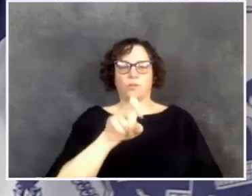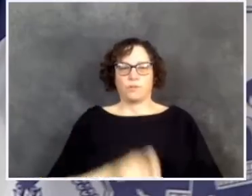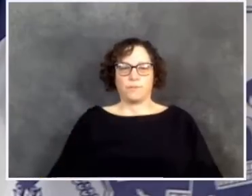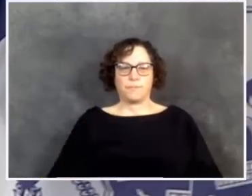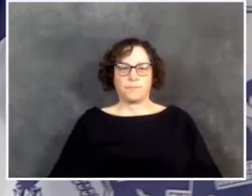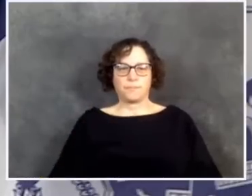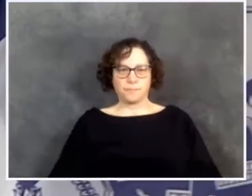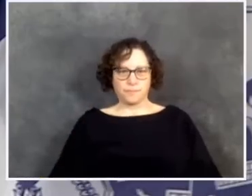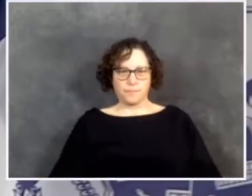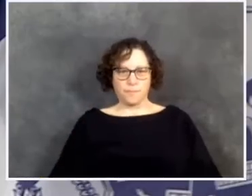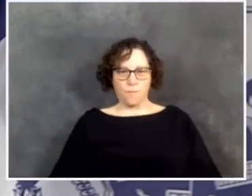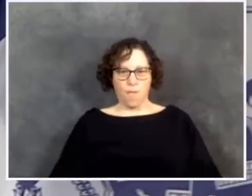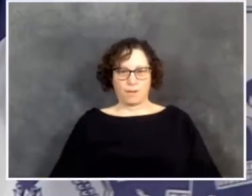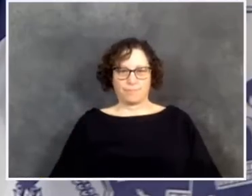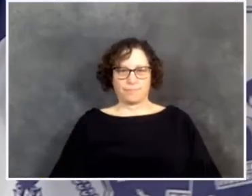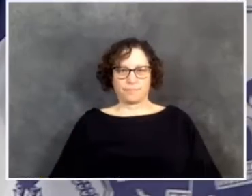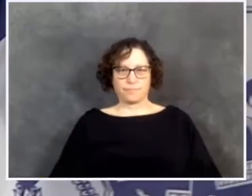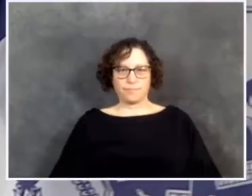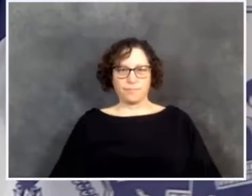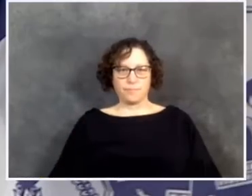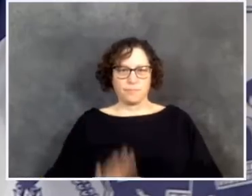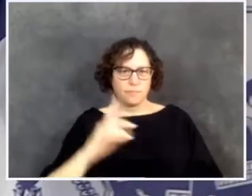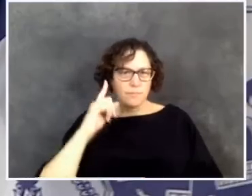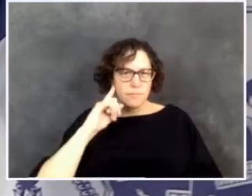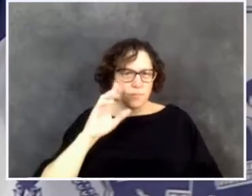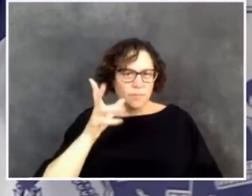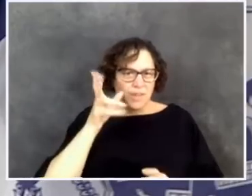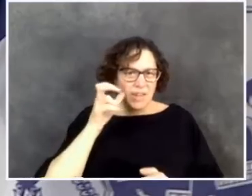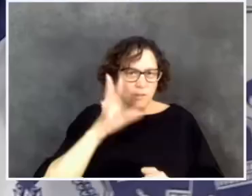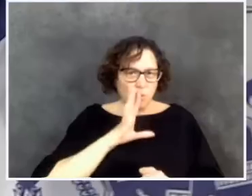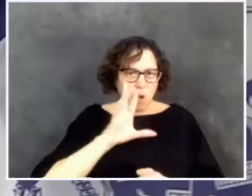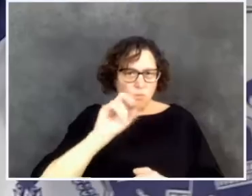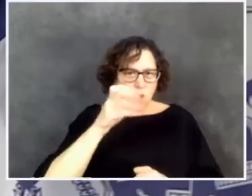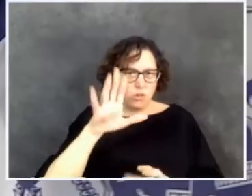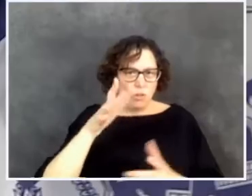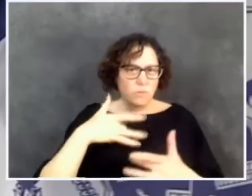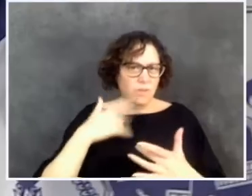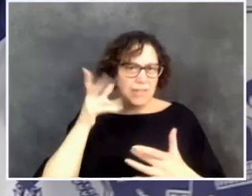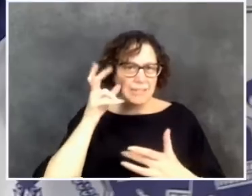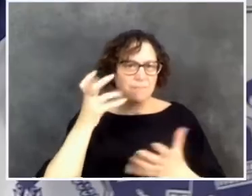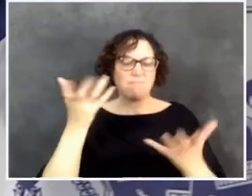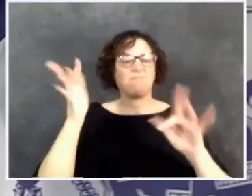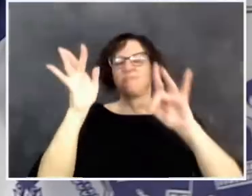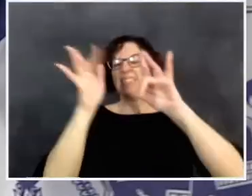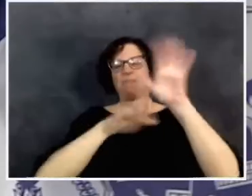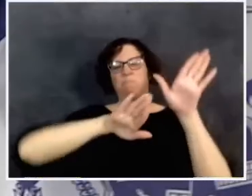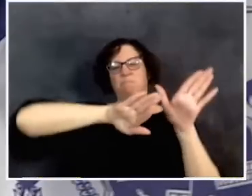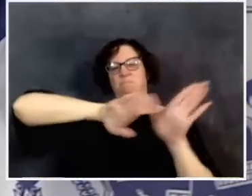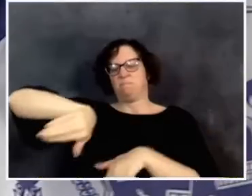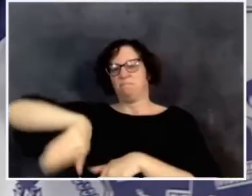Roger, are you out there? We can come back to Roger. Next question is Sydney at Gothamist.